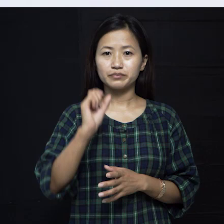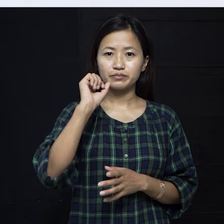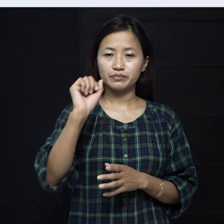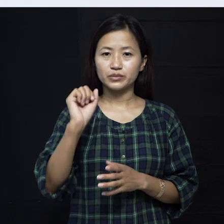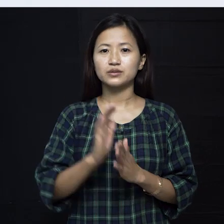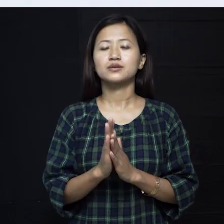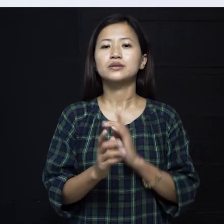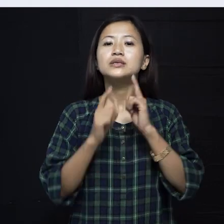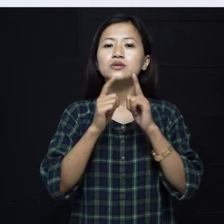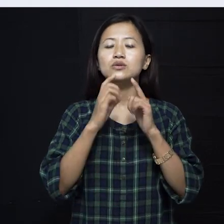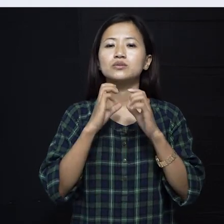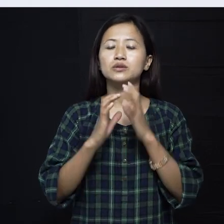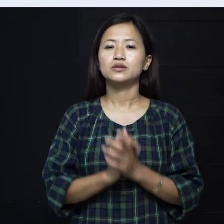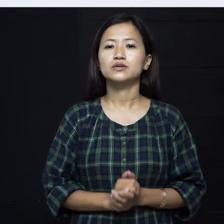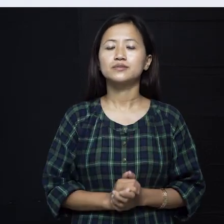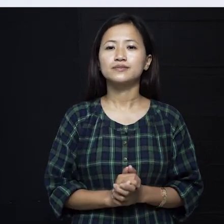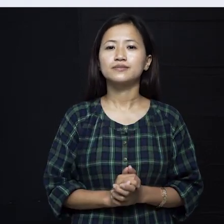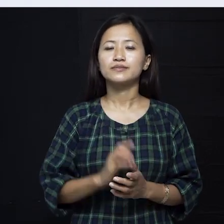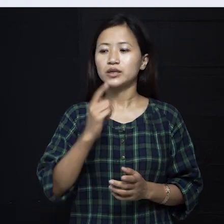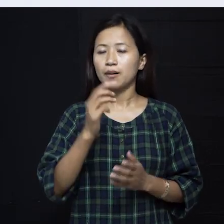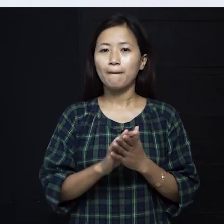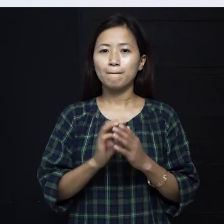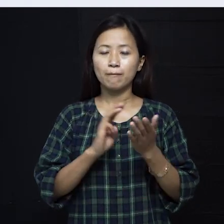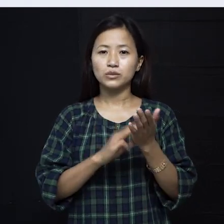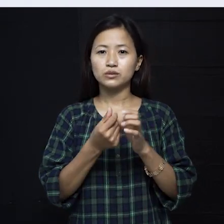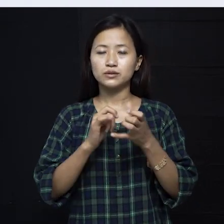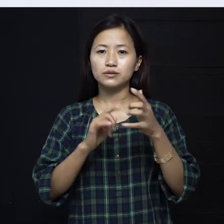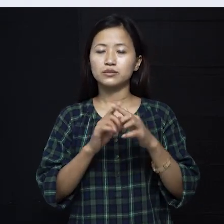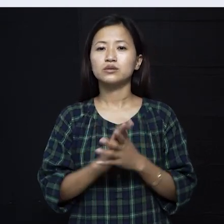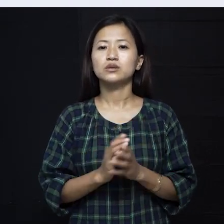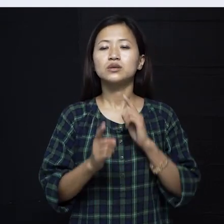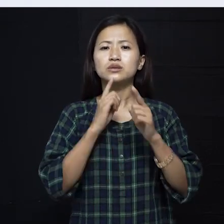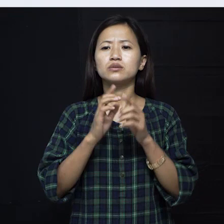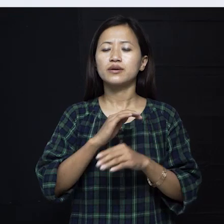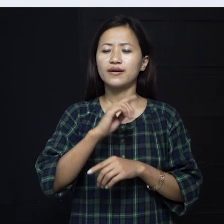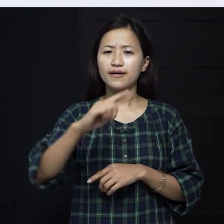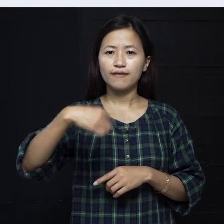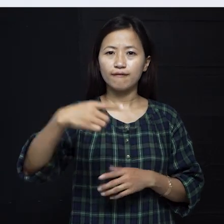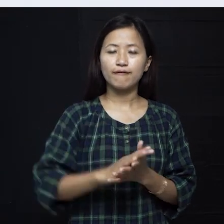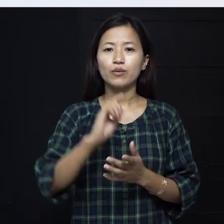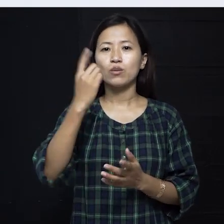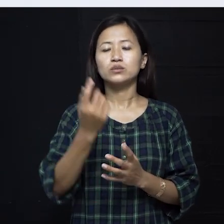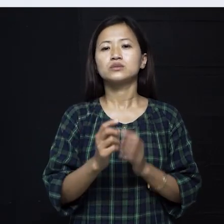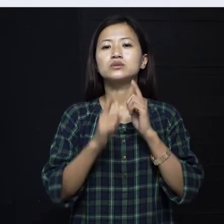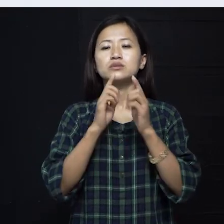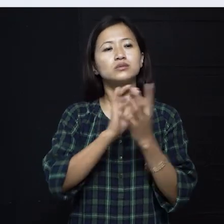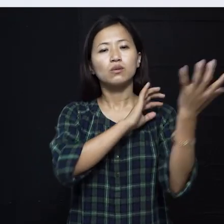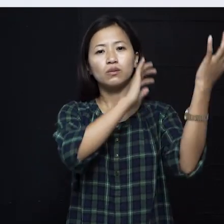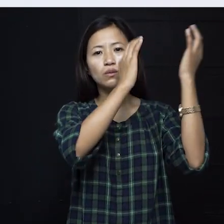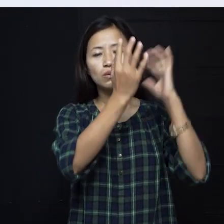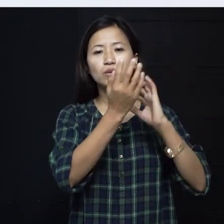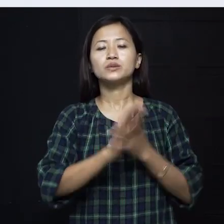personal, you, ourselves, myself, okay? Mass communication, we are talking about everyone, the whole world, so to say. Okay,